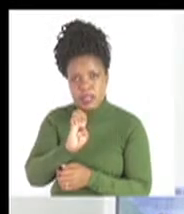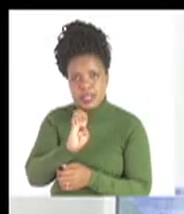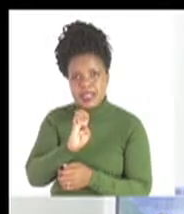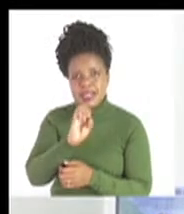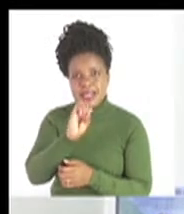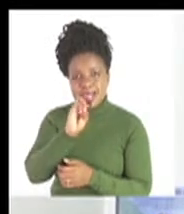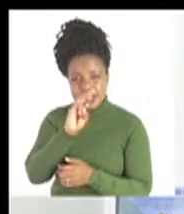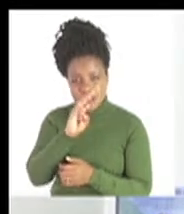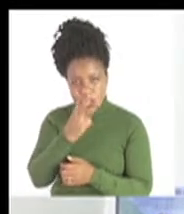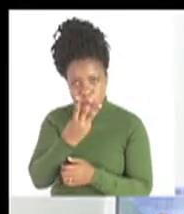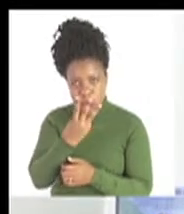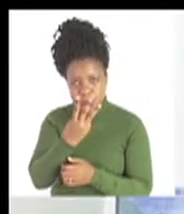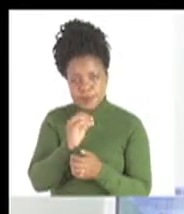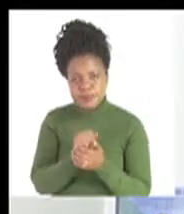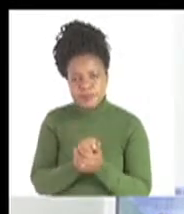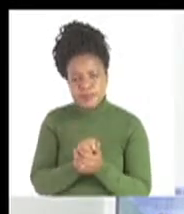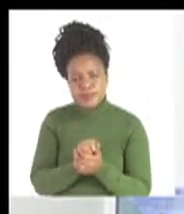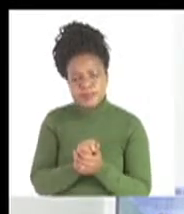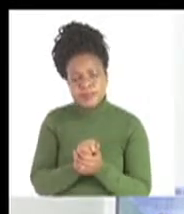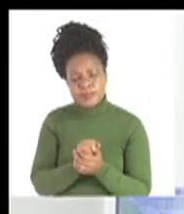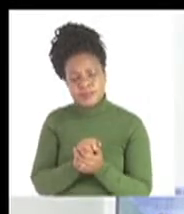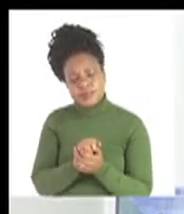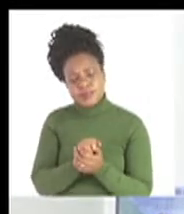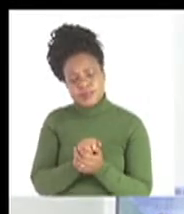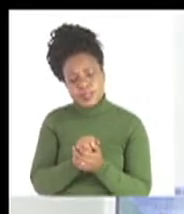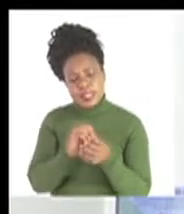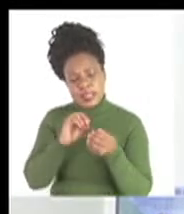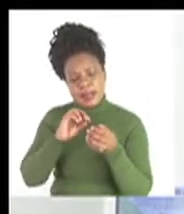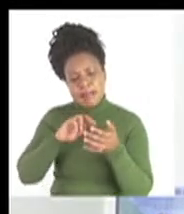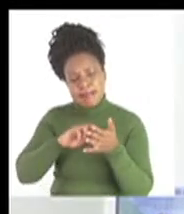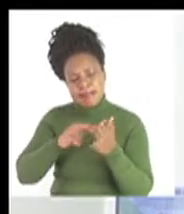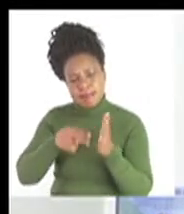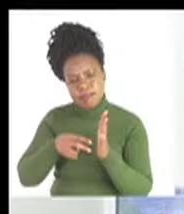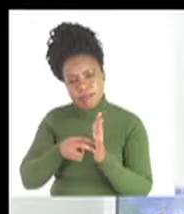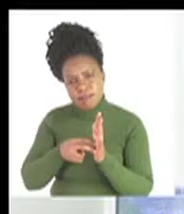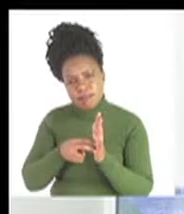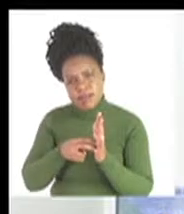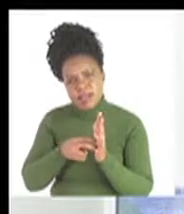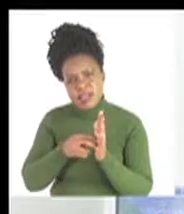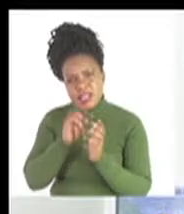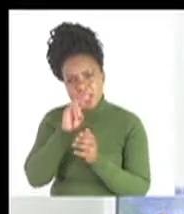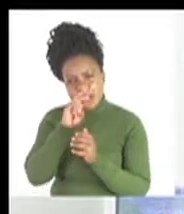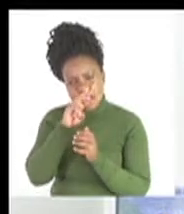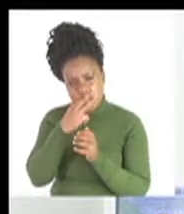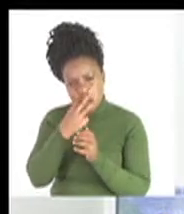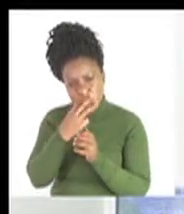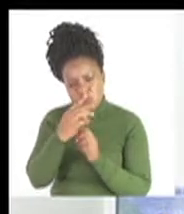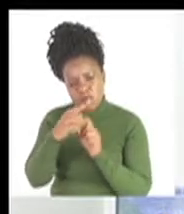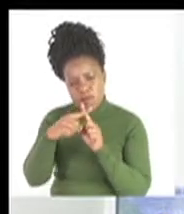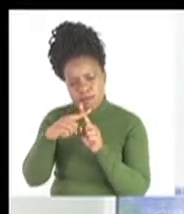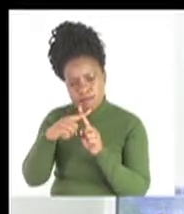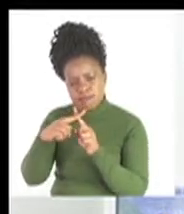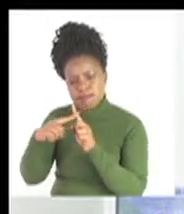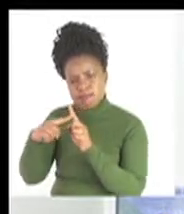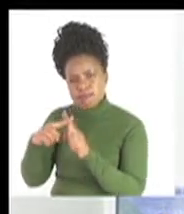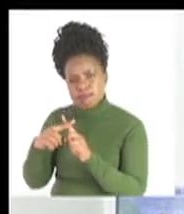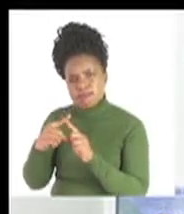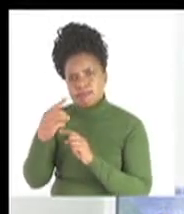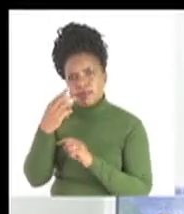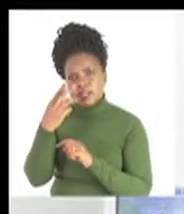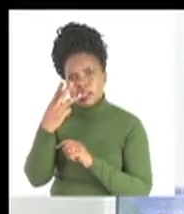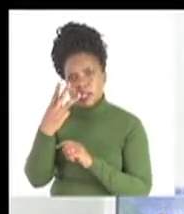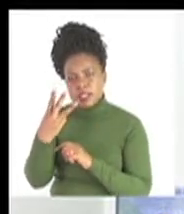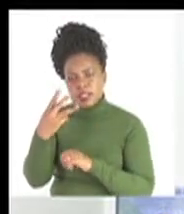If you look at that number, we have to multiply 10 3 times, 2